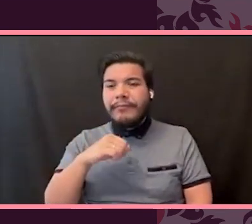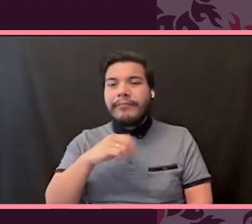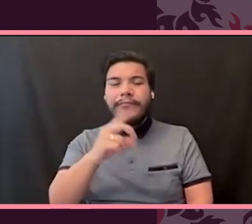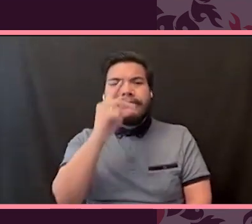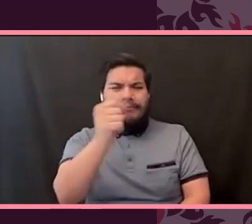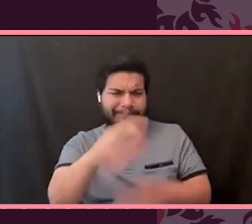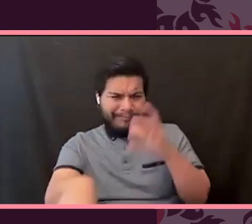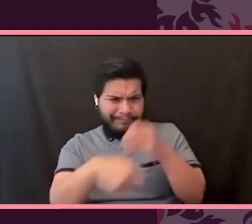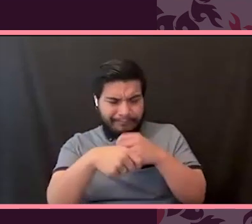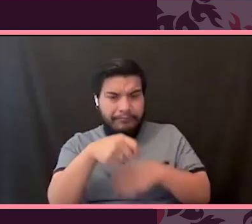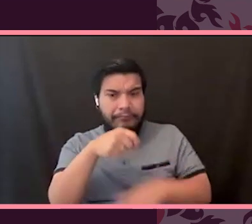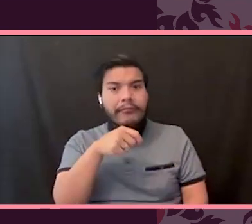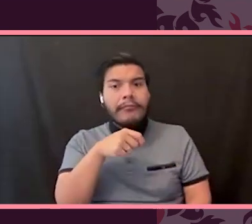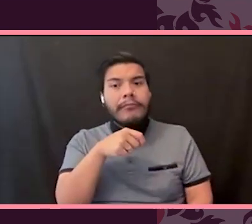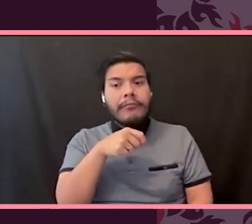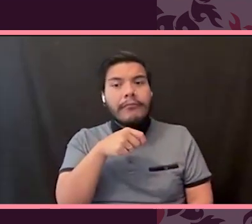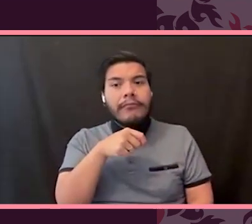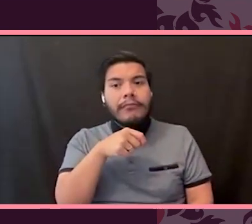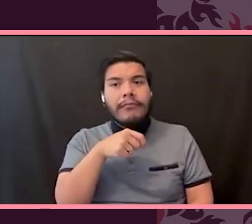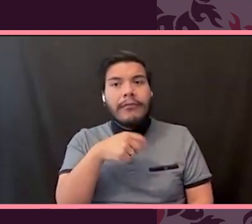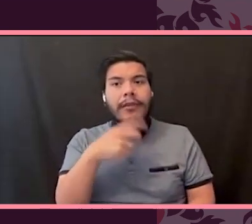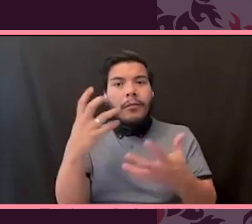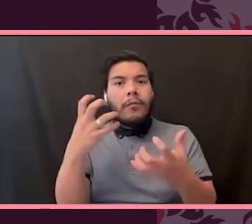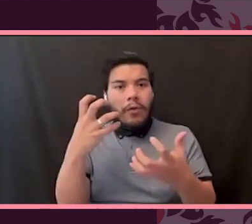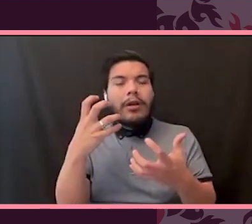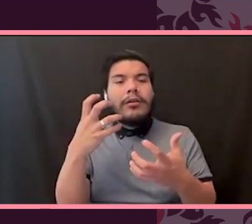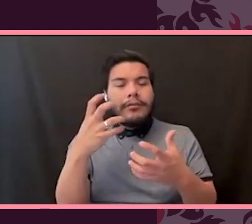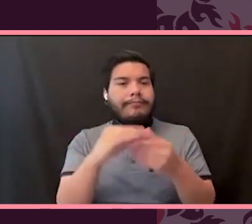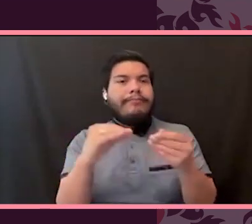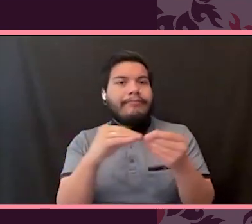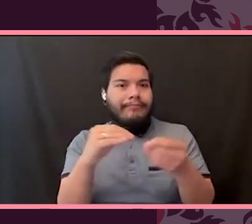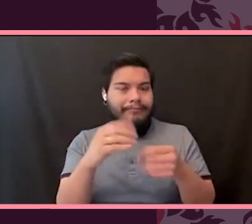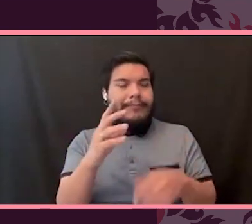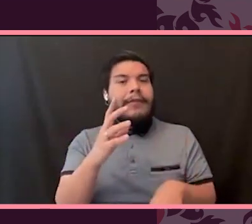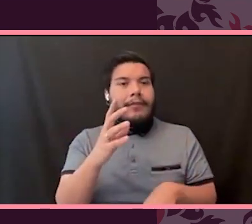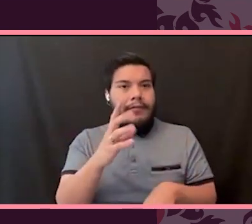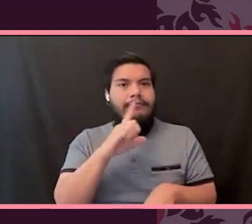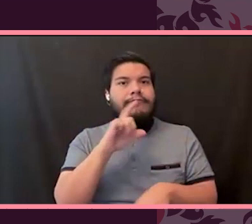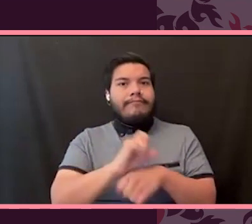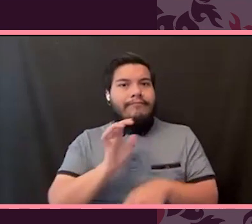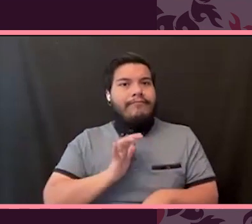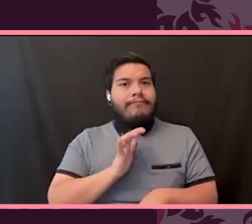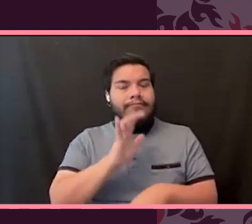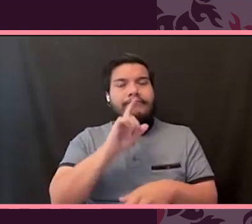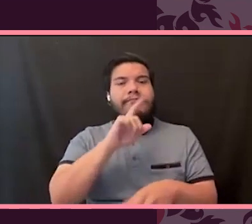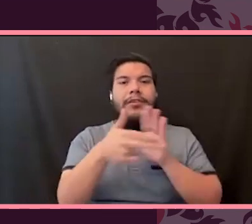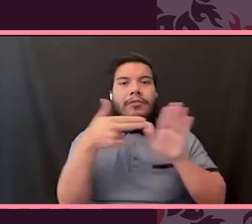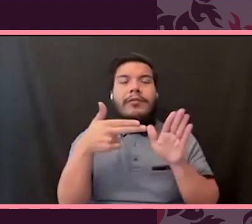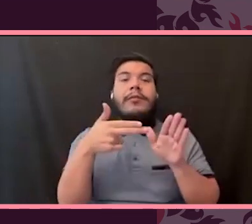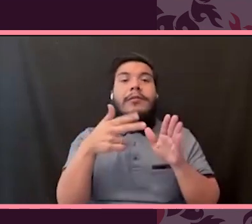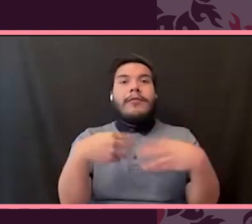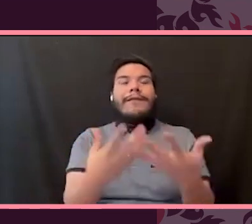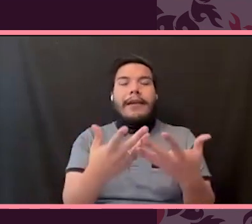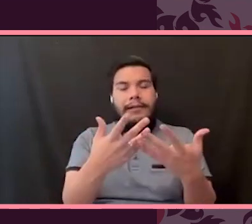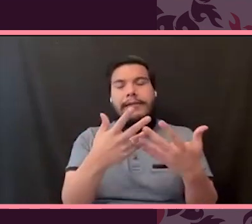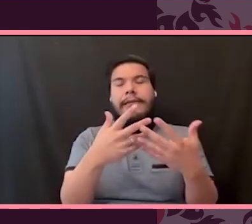add. I just wanted to say that also having a formal diagnosis makes it a lot easier to get access to